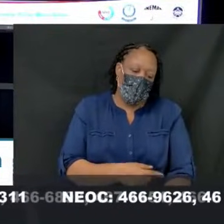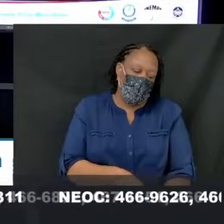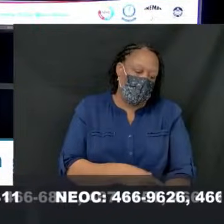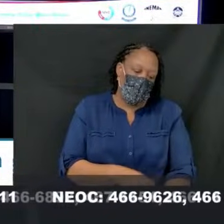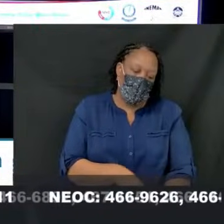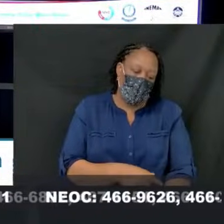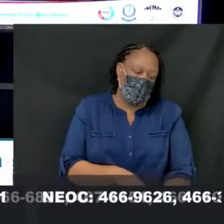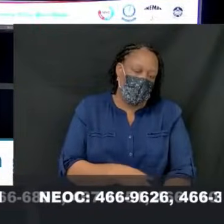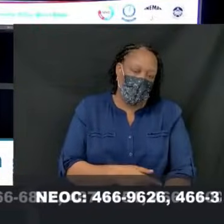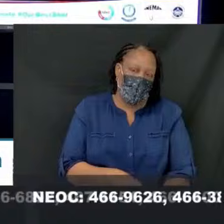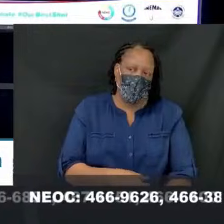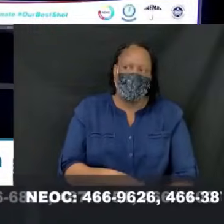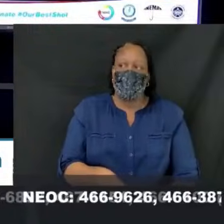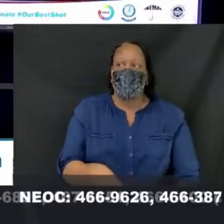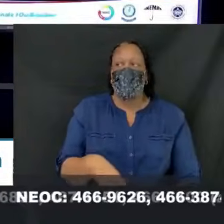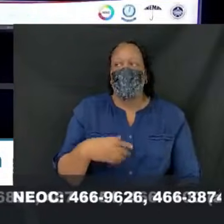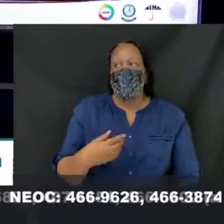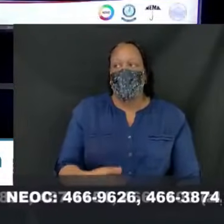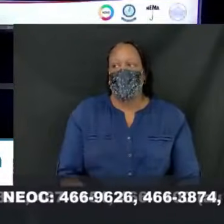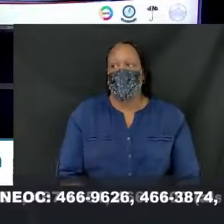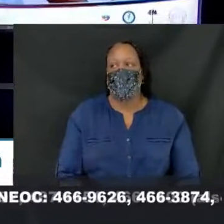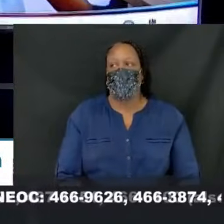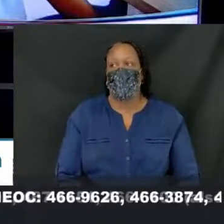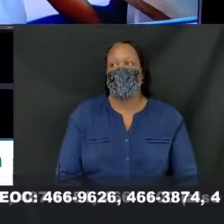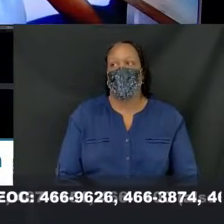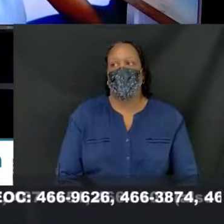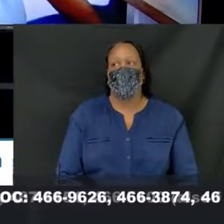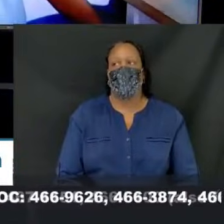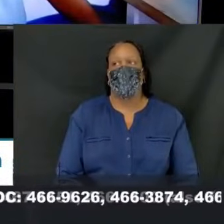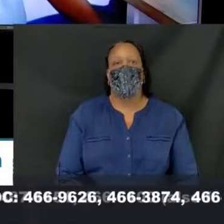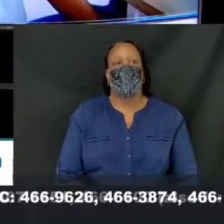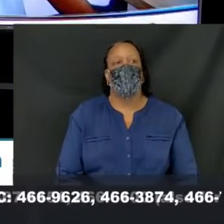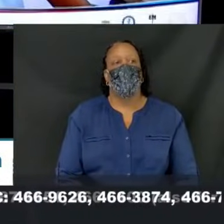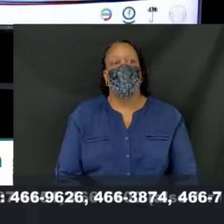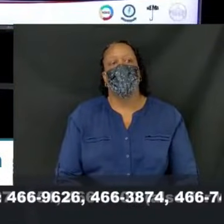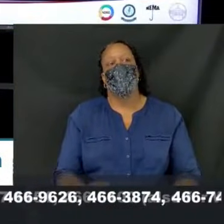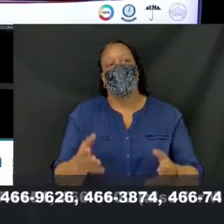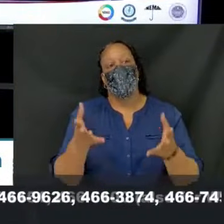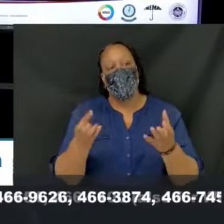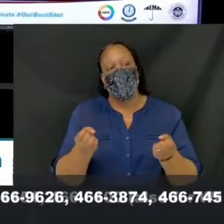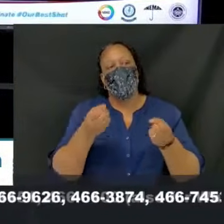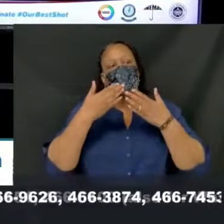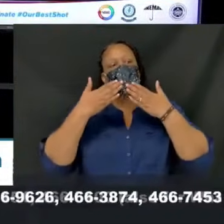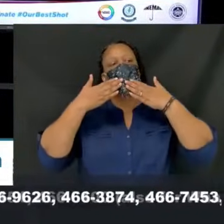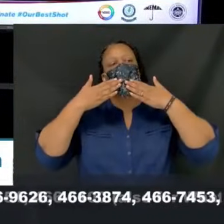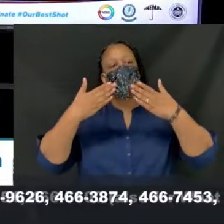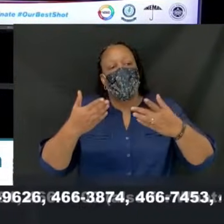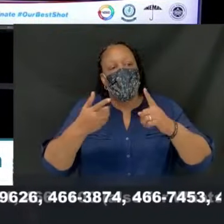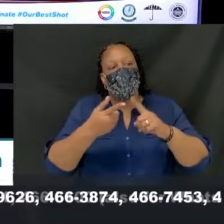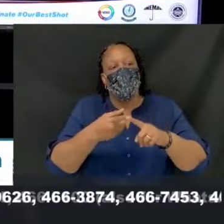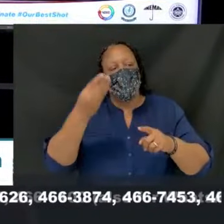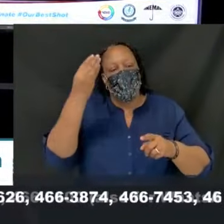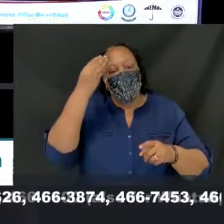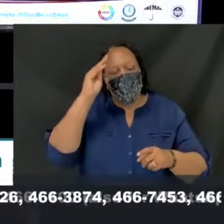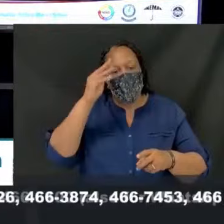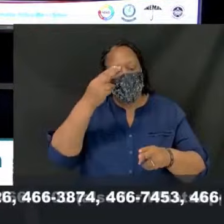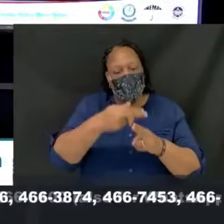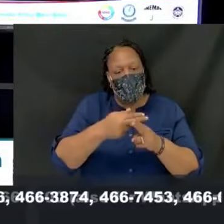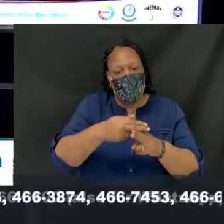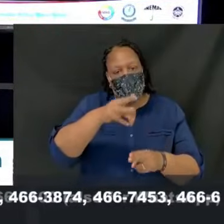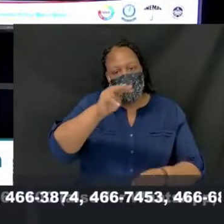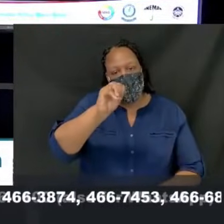and commend Mr. Joseph Markman, who is doing a tremendous job in managing the contact